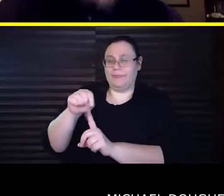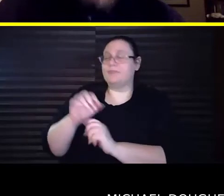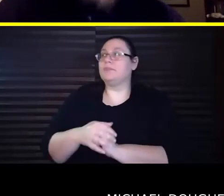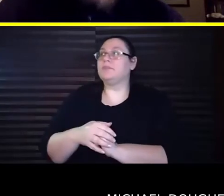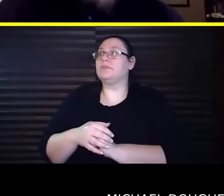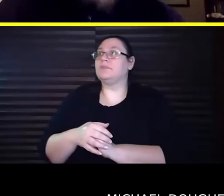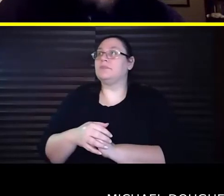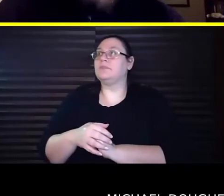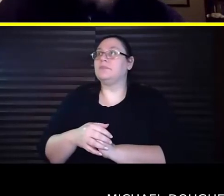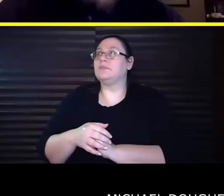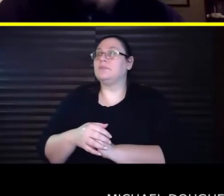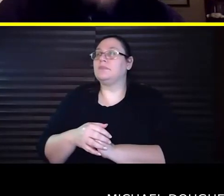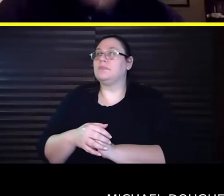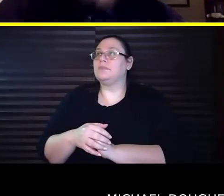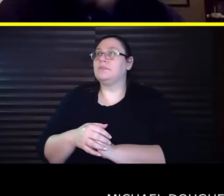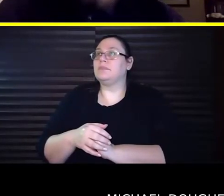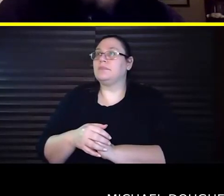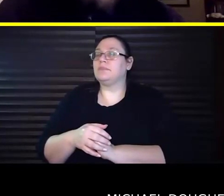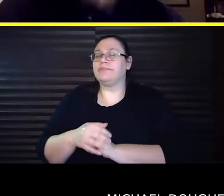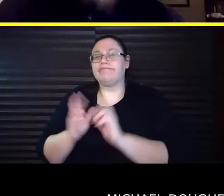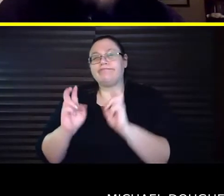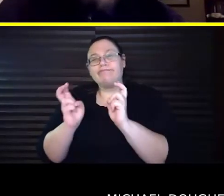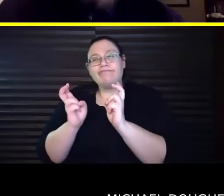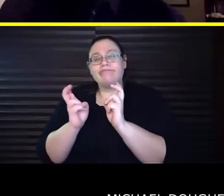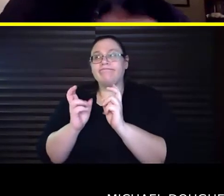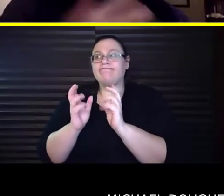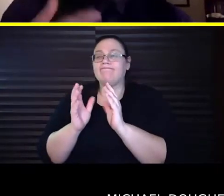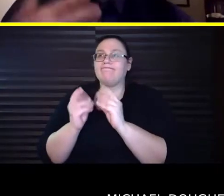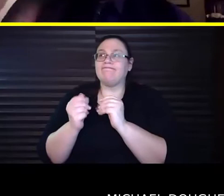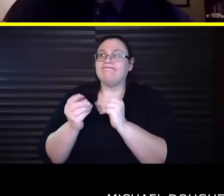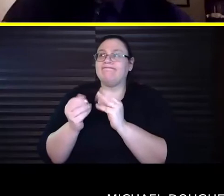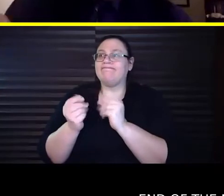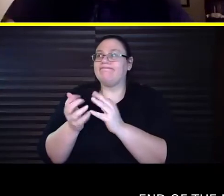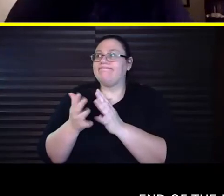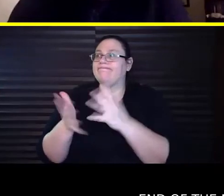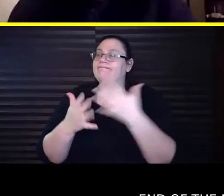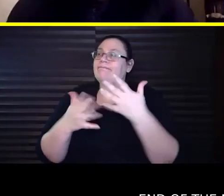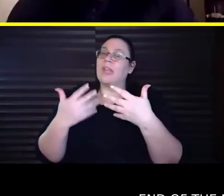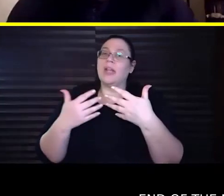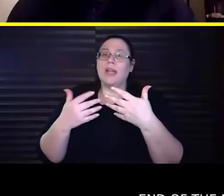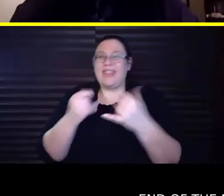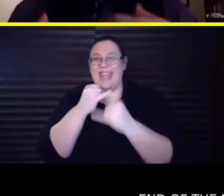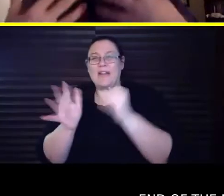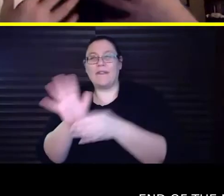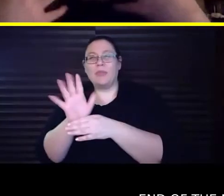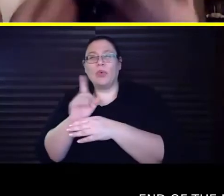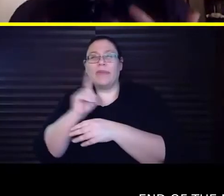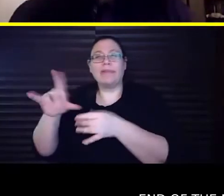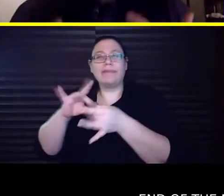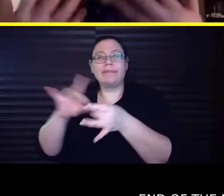I think there's an element of that it states at the end of the movie about how it's